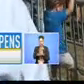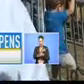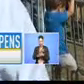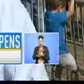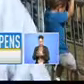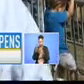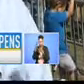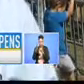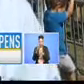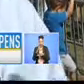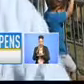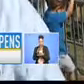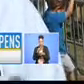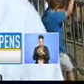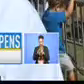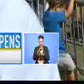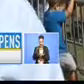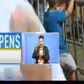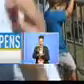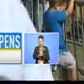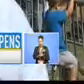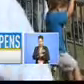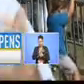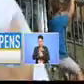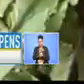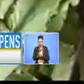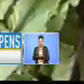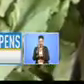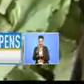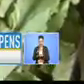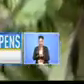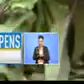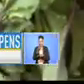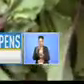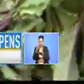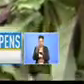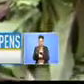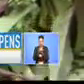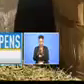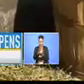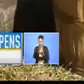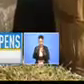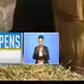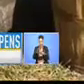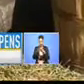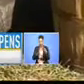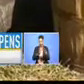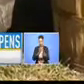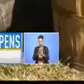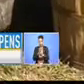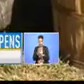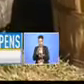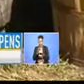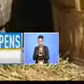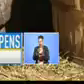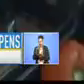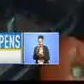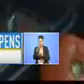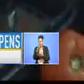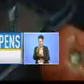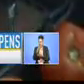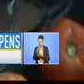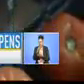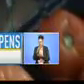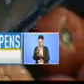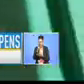and vegetables that you have ever seen or you'll ever see. Our farmers are just as good as any anywhere in the world. You know, it's said that we feed ourselves maybe about